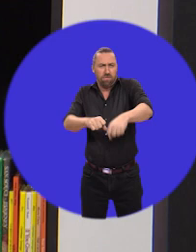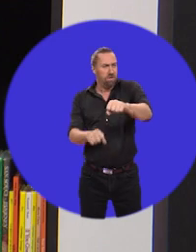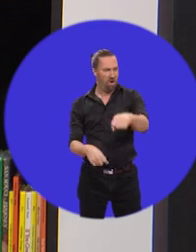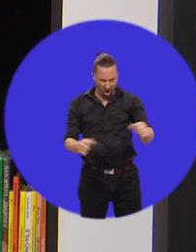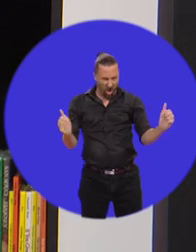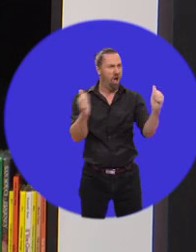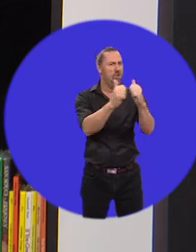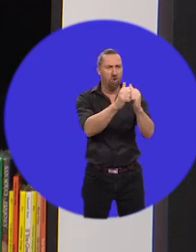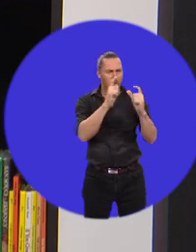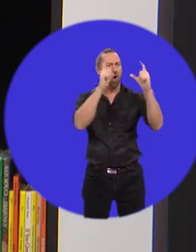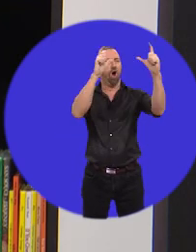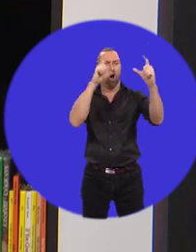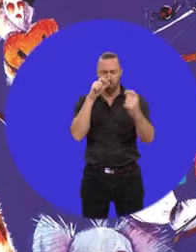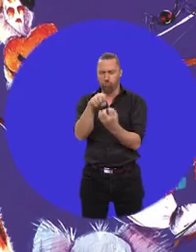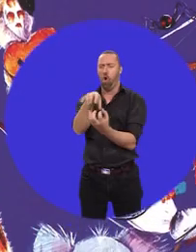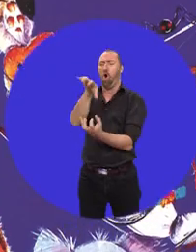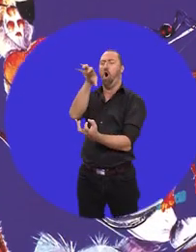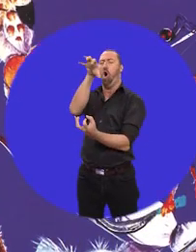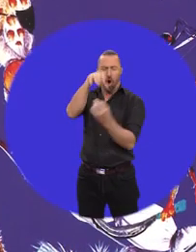and bleating agreed.